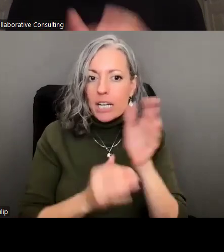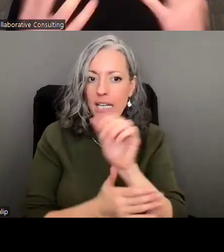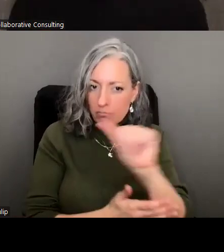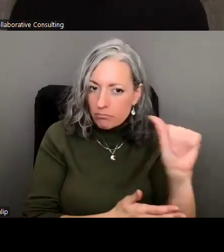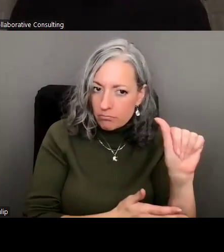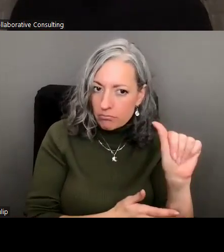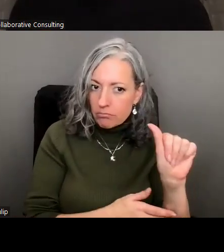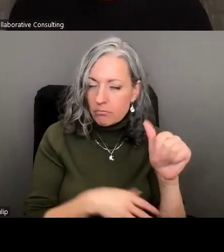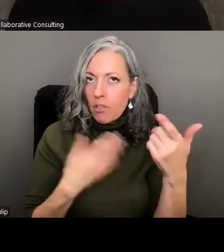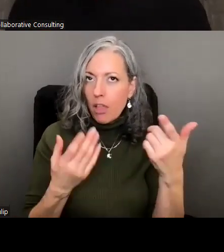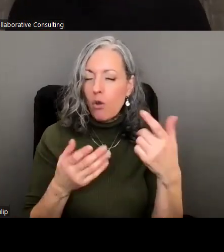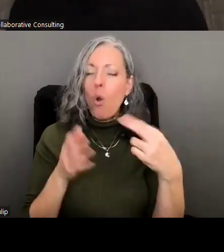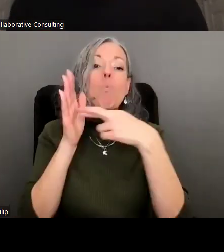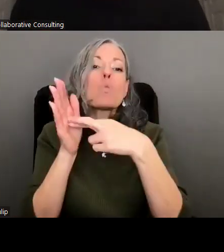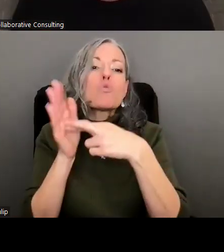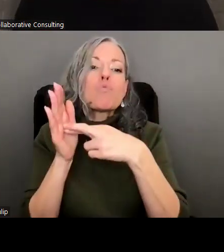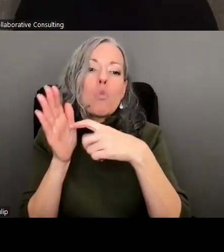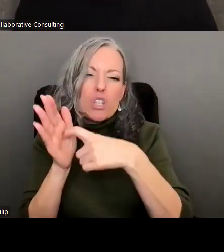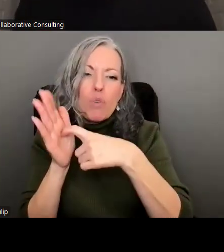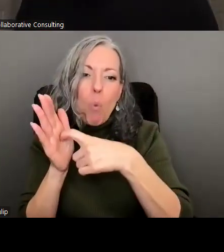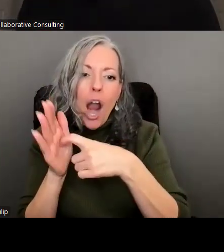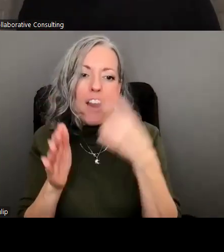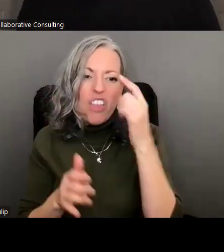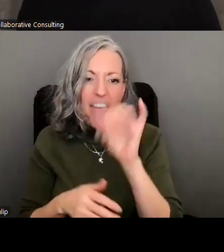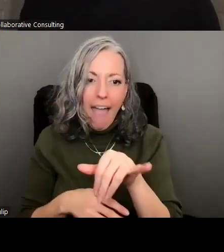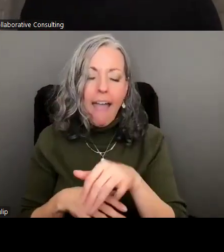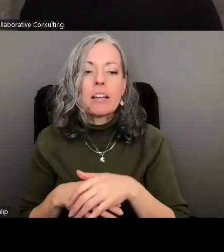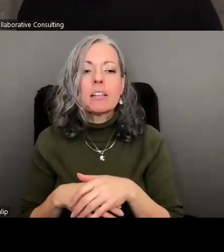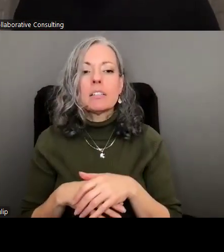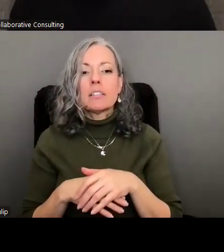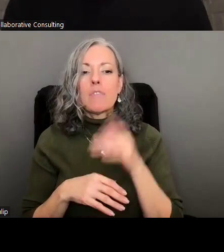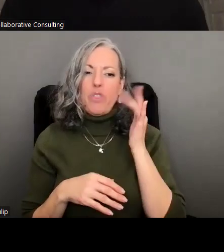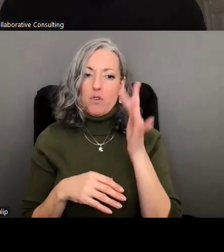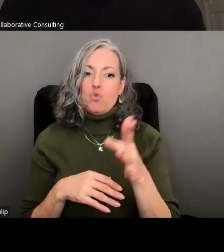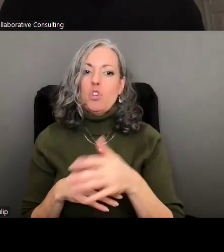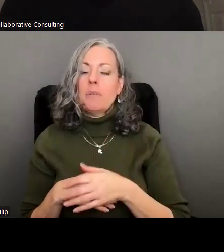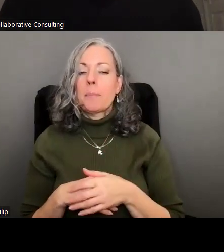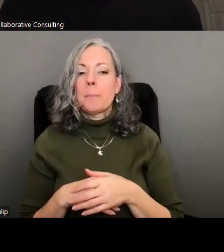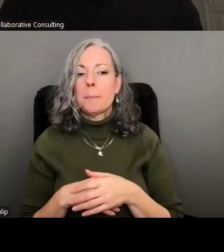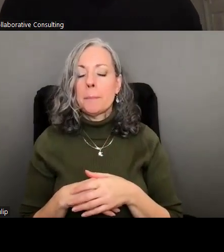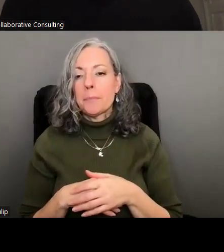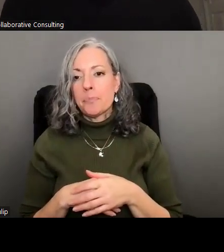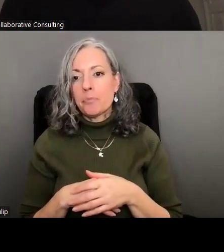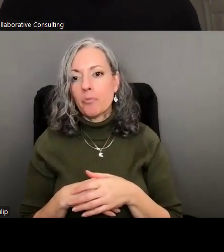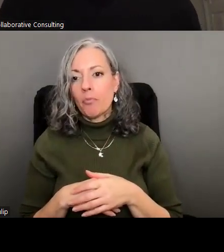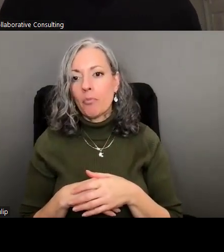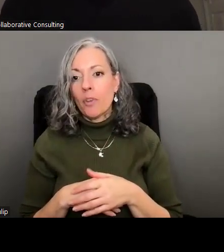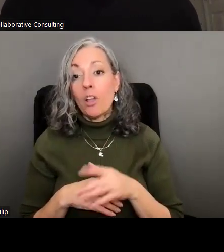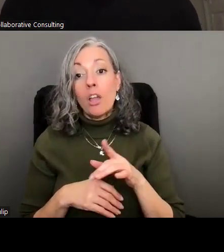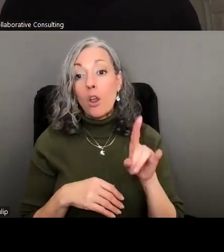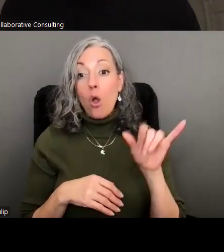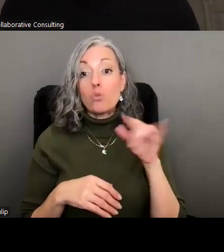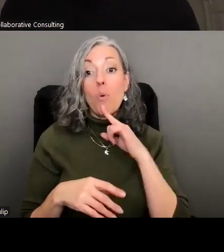are sort of the requirements for operating an area agency on aging of the future? And ensuring that